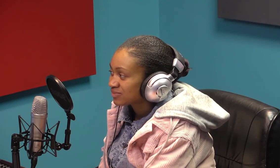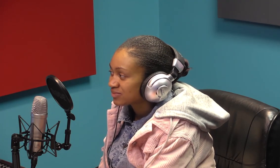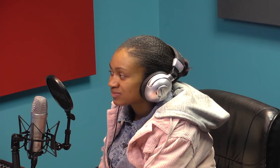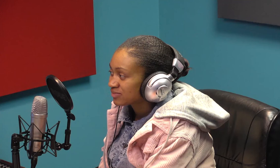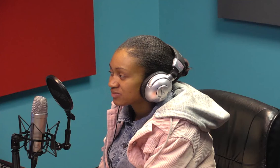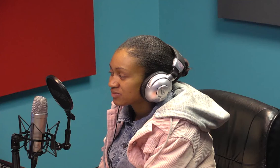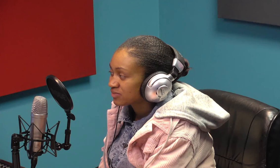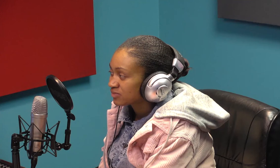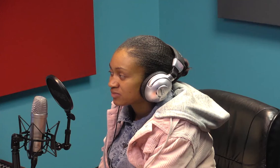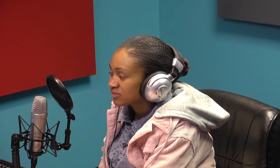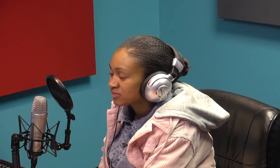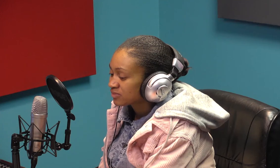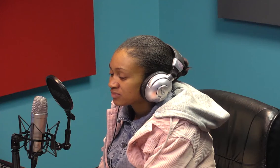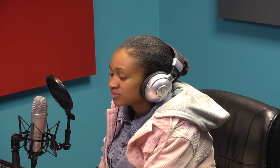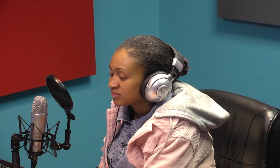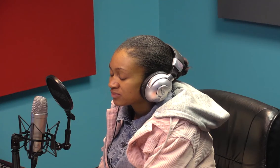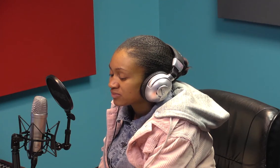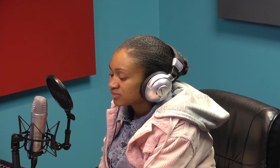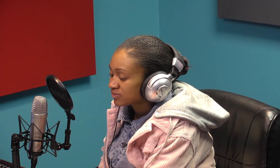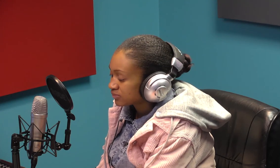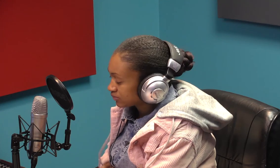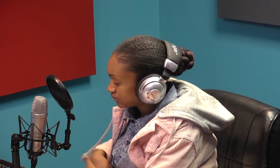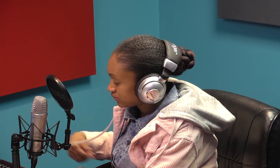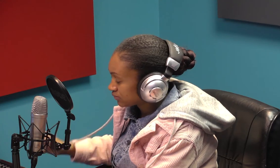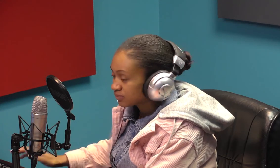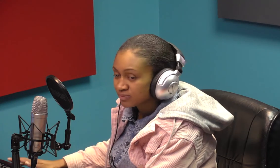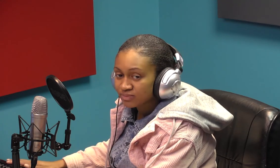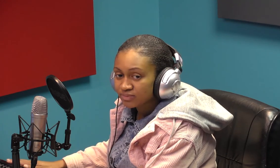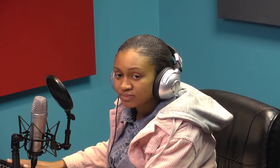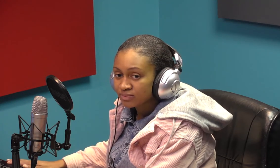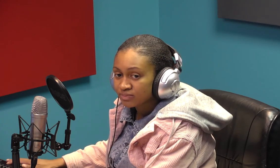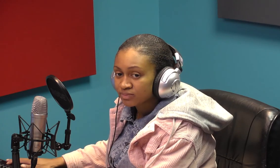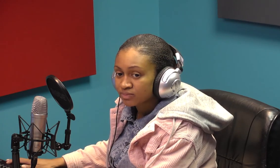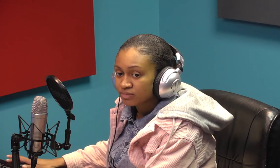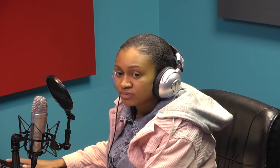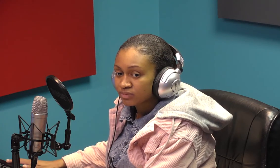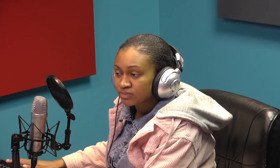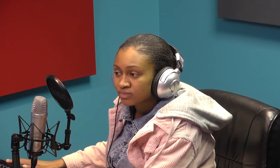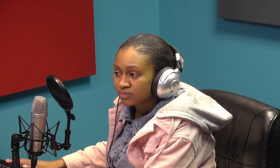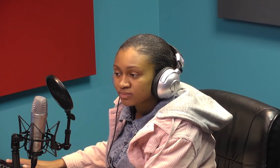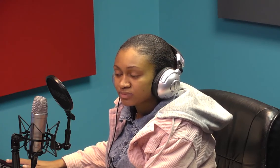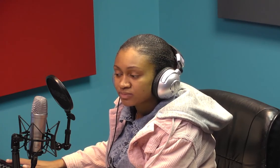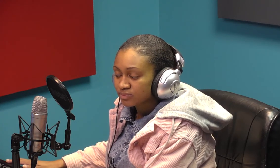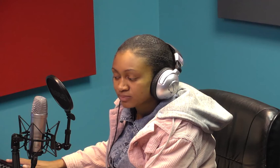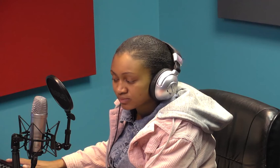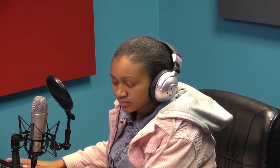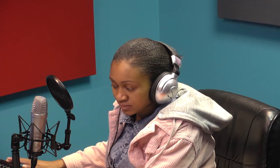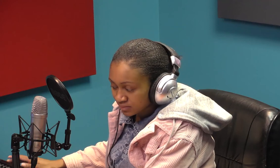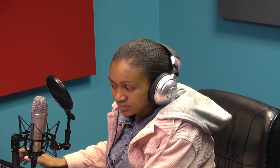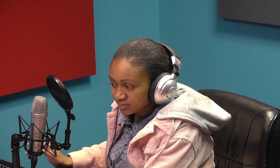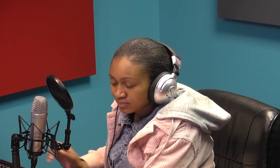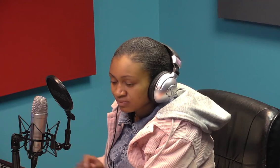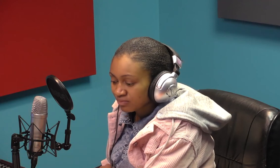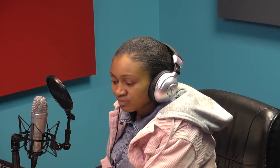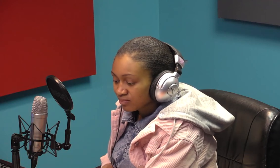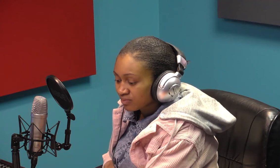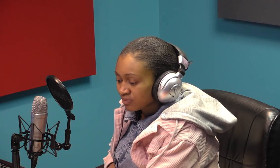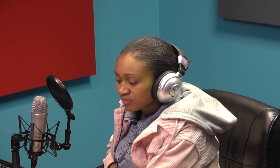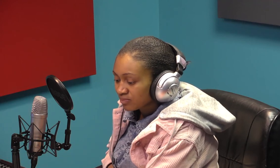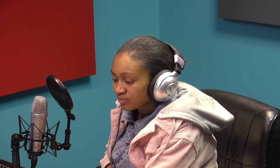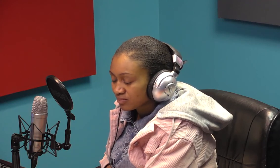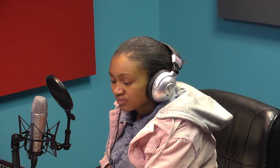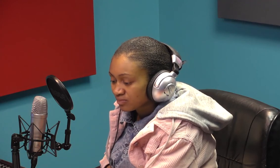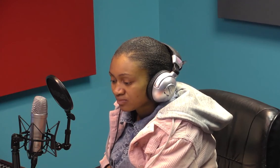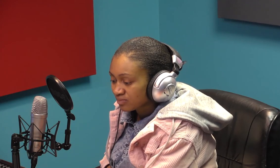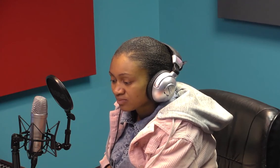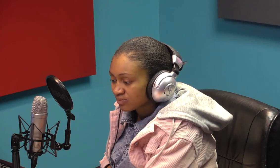were delivered twice a day. Also, we had a hostess man that used to come around on a hostess truck with baked goods, uh,